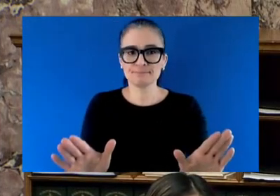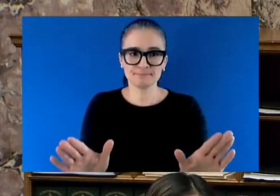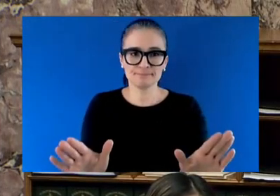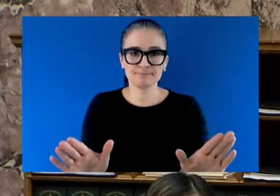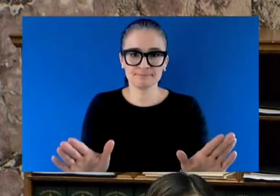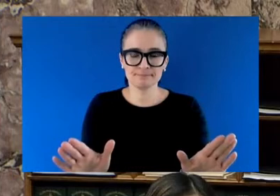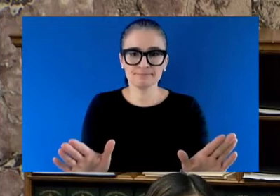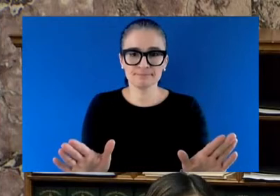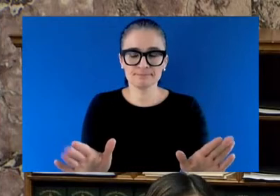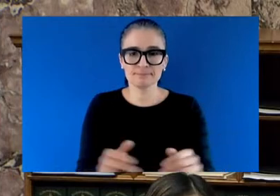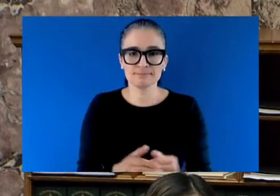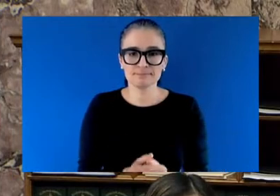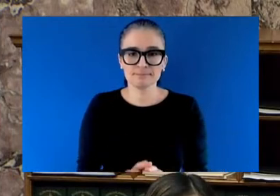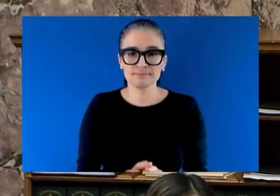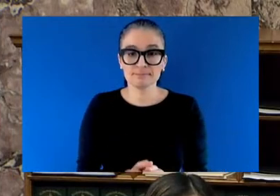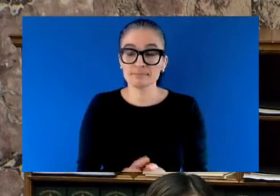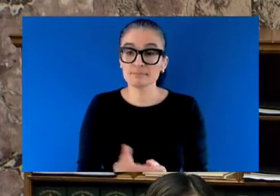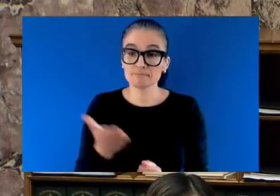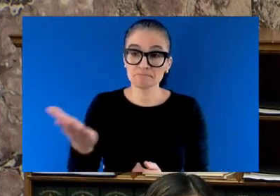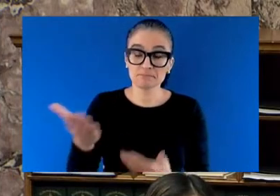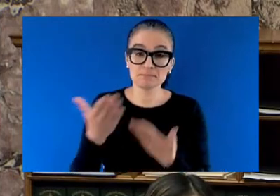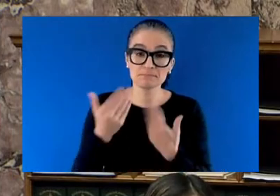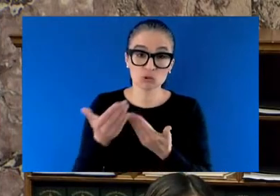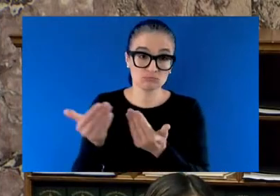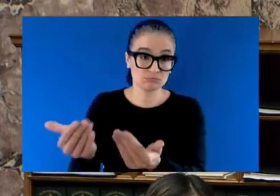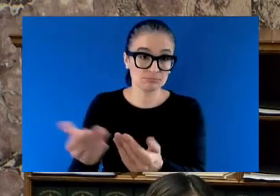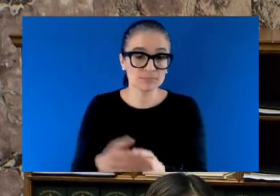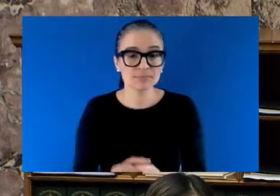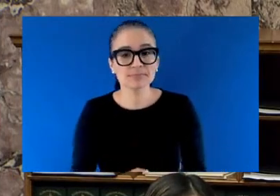Minister has the floor. Thank you, Honourable Speaker.